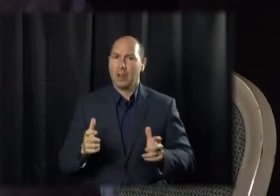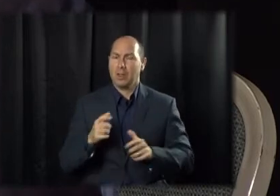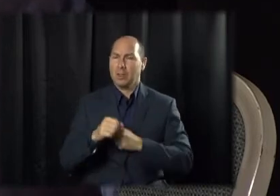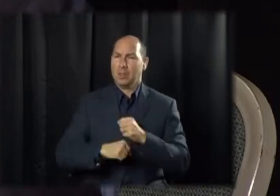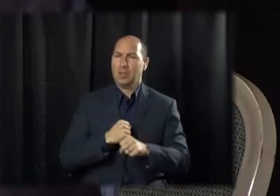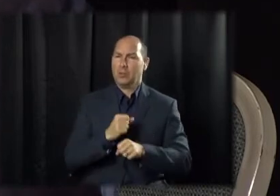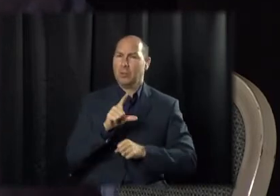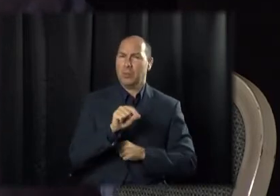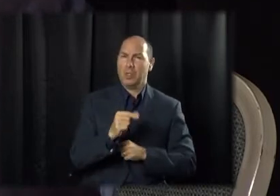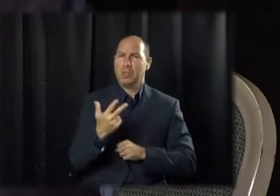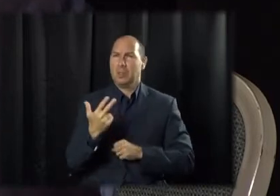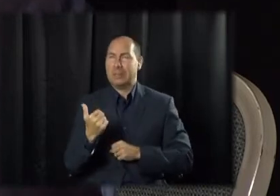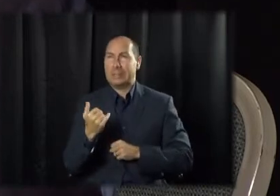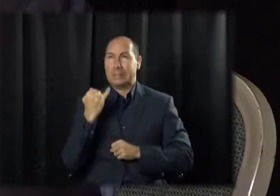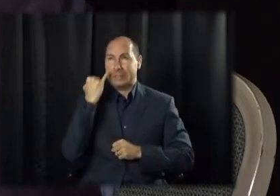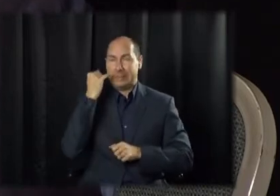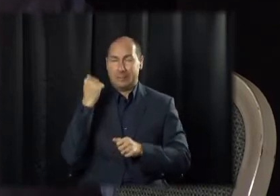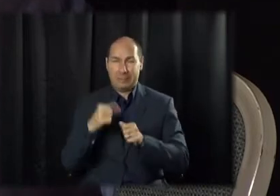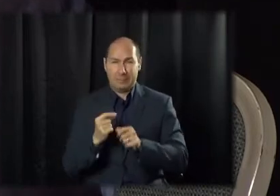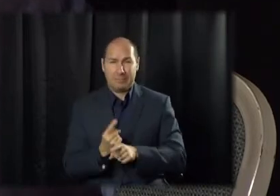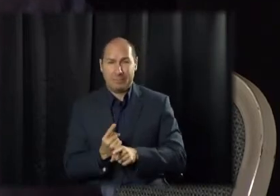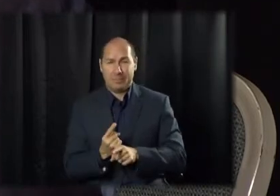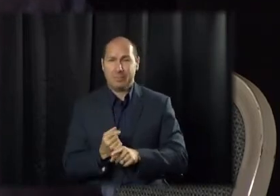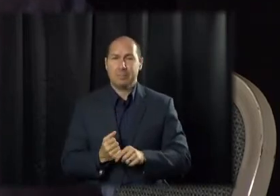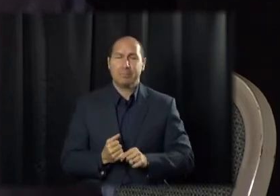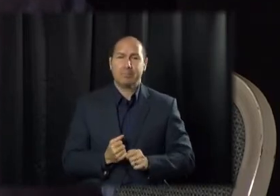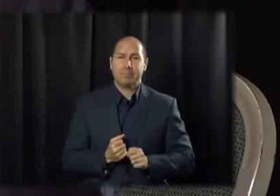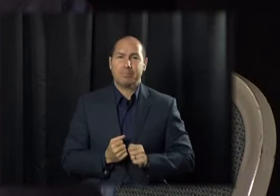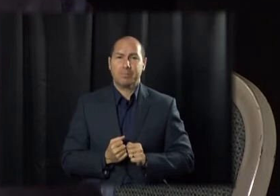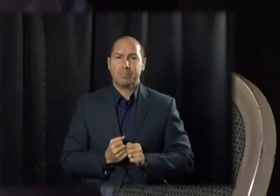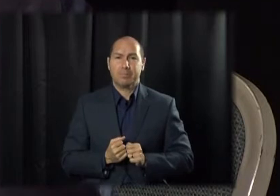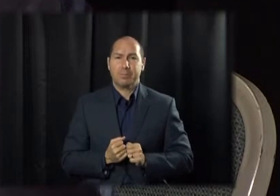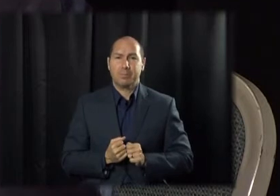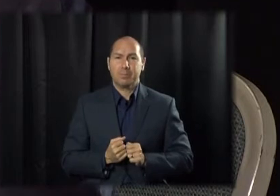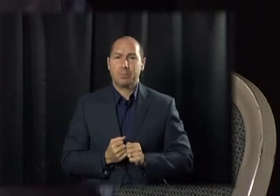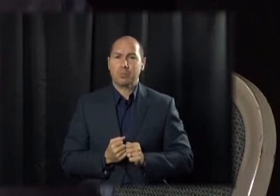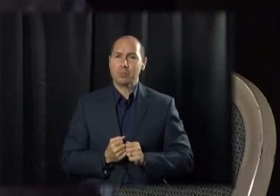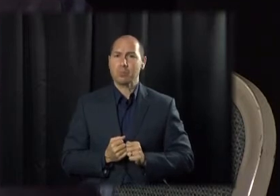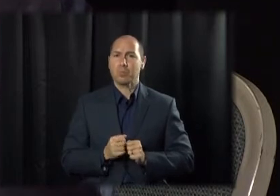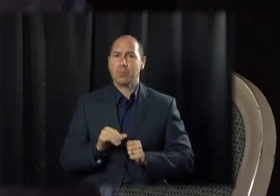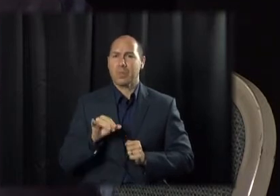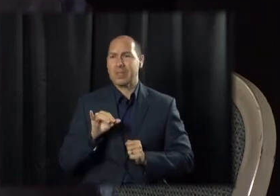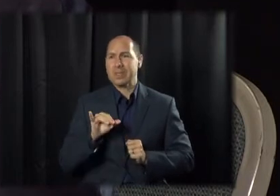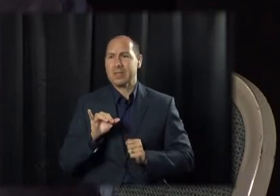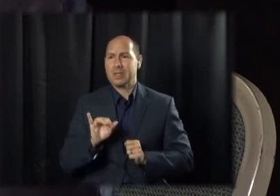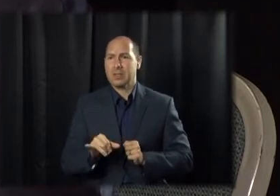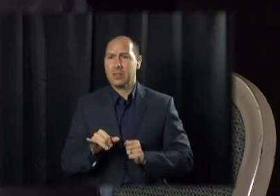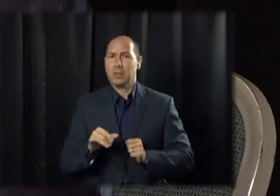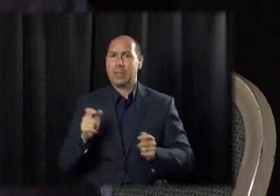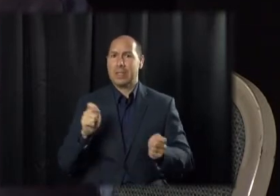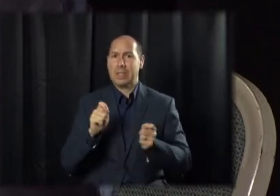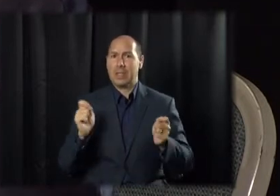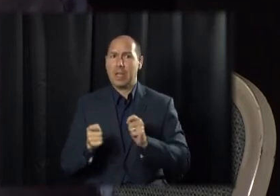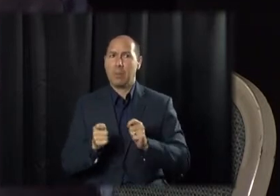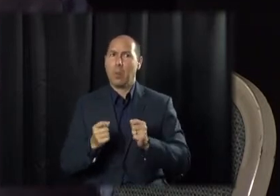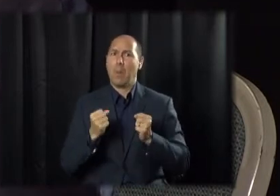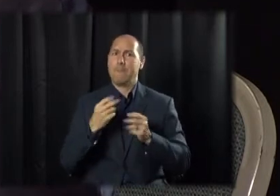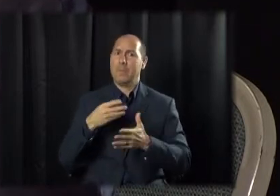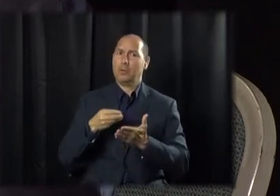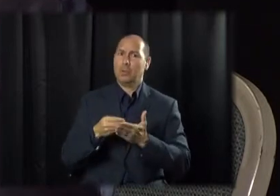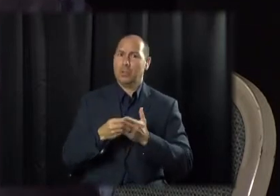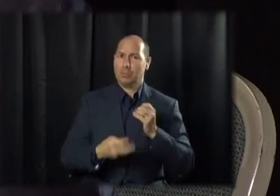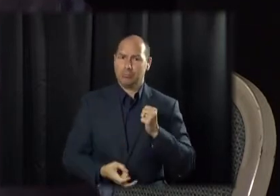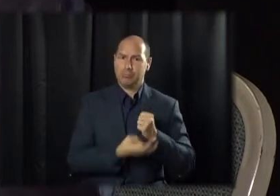2013, if I recall correctly, and that extraordinary savings have been achieved as a result of